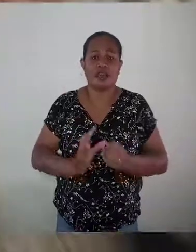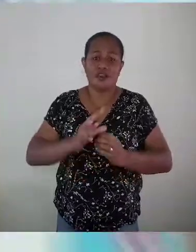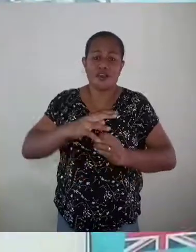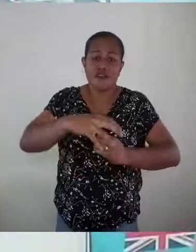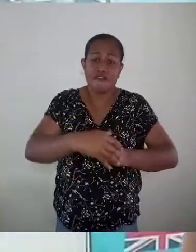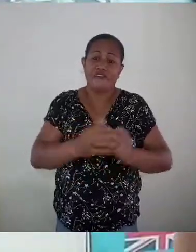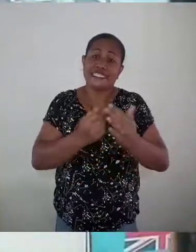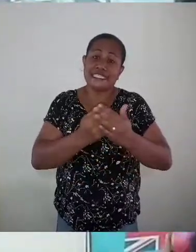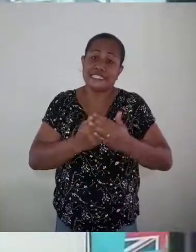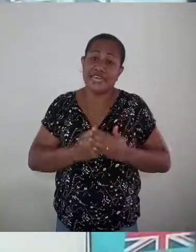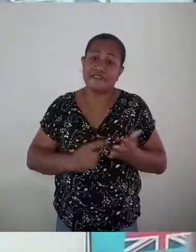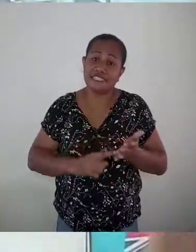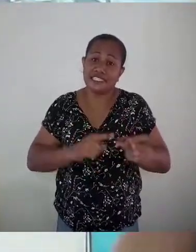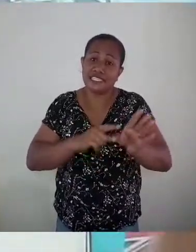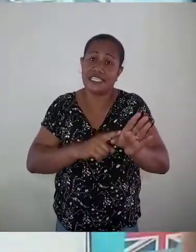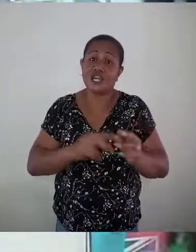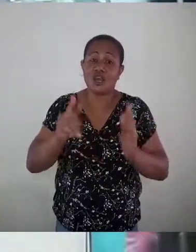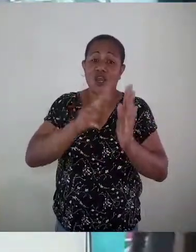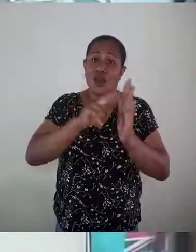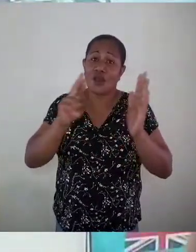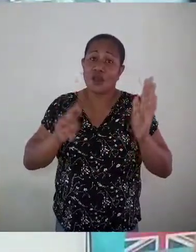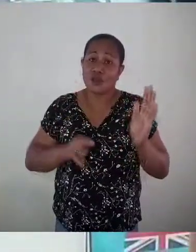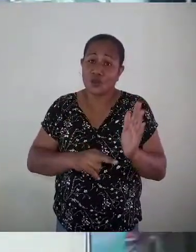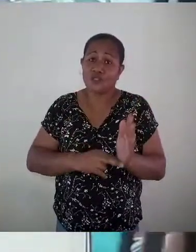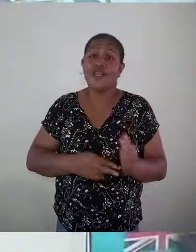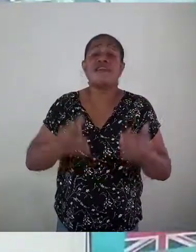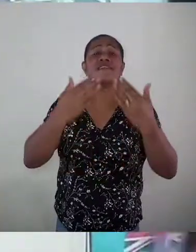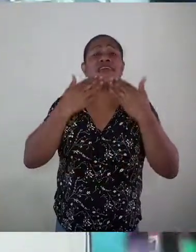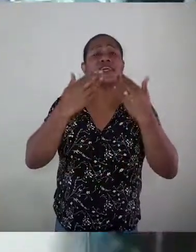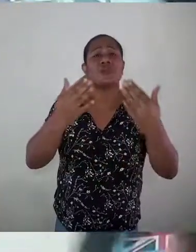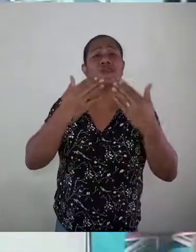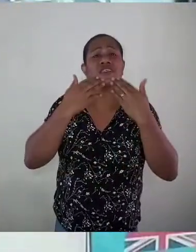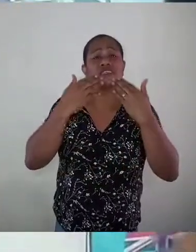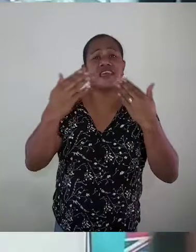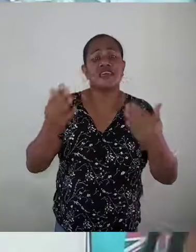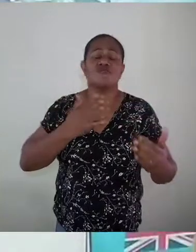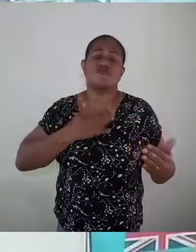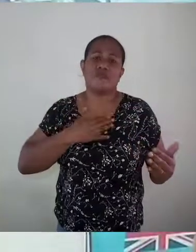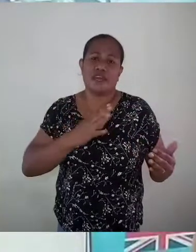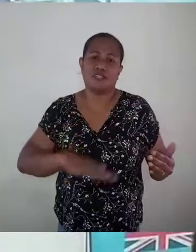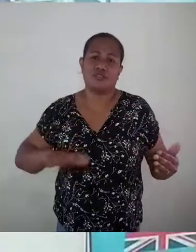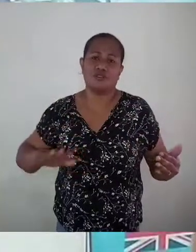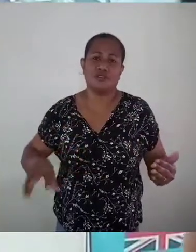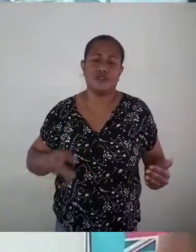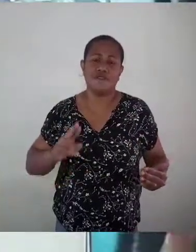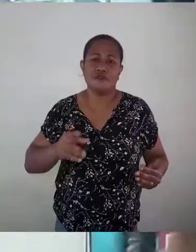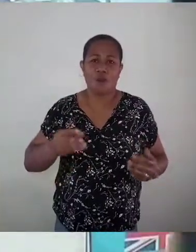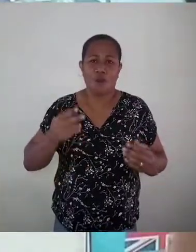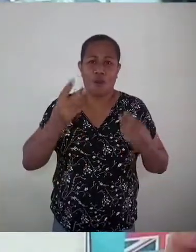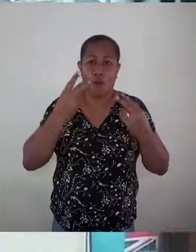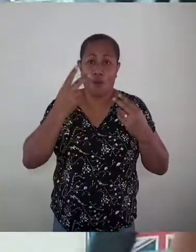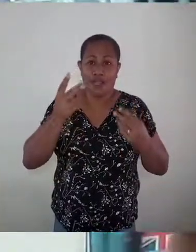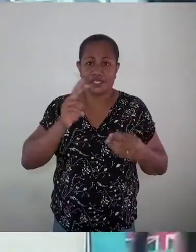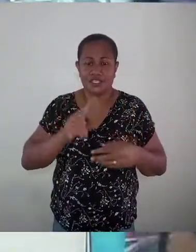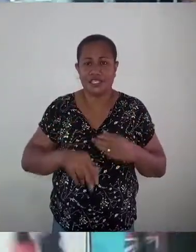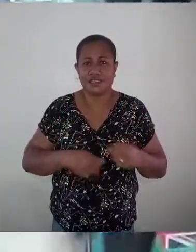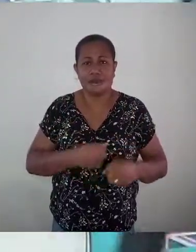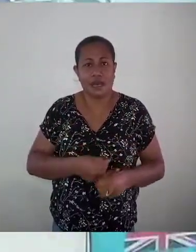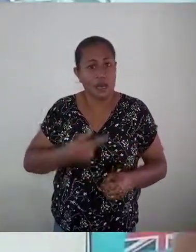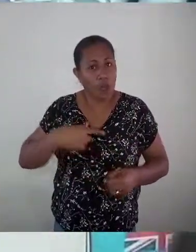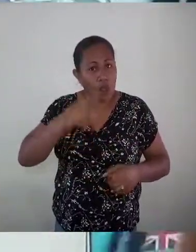rules. Vinaka, my children, for watching my important video. I hope you remember